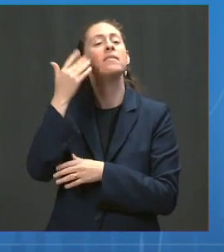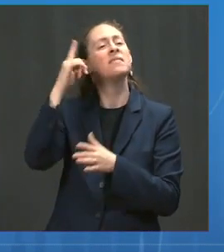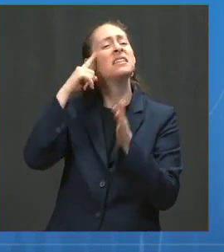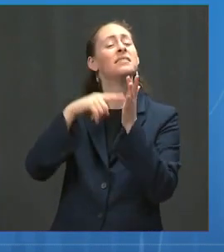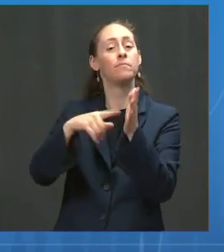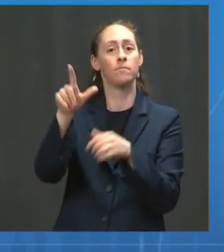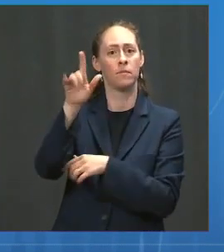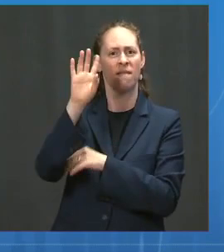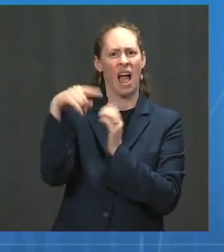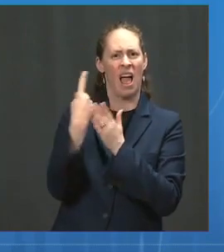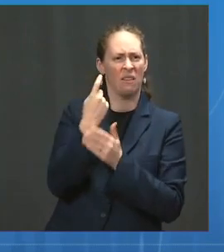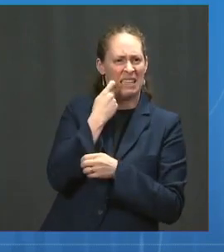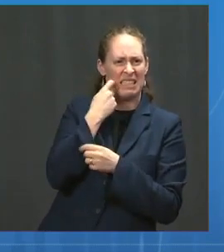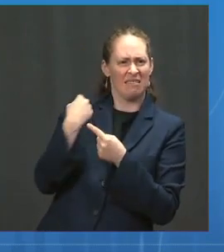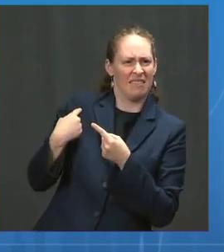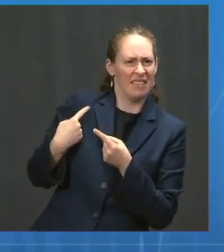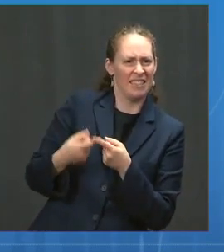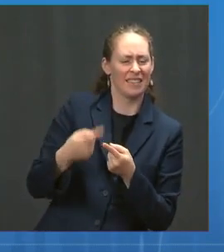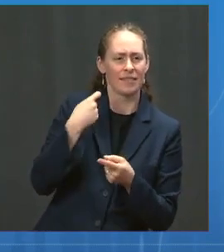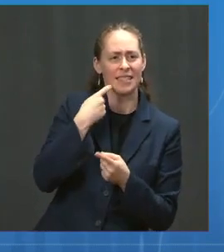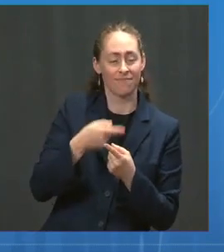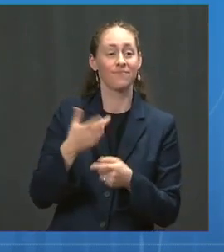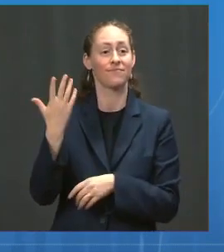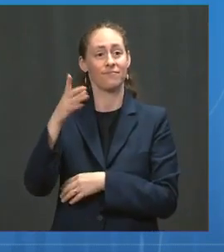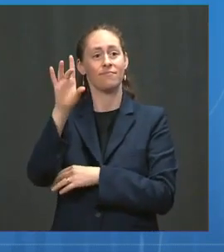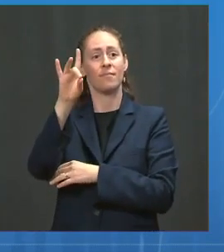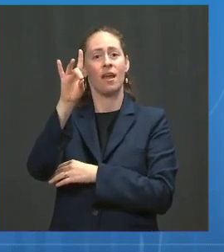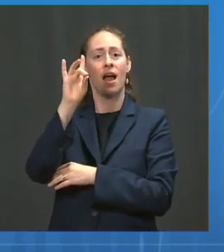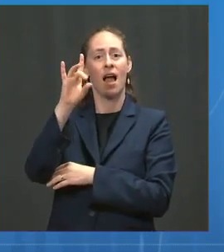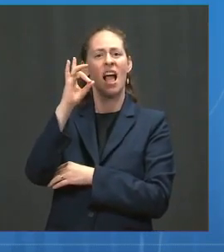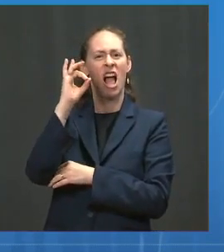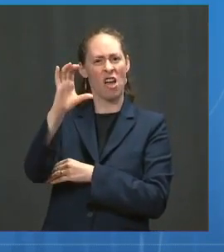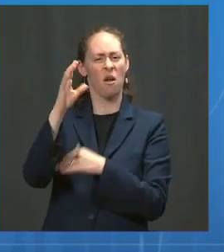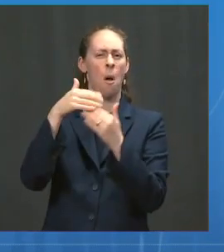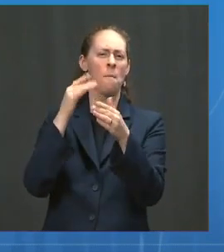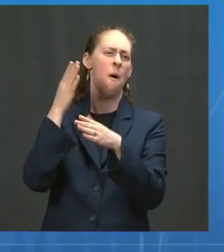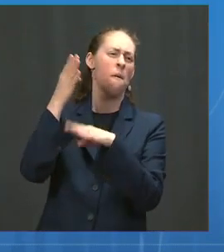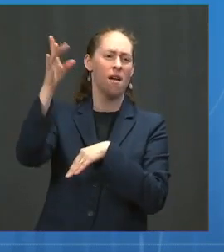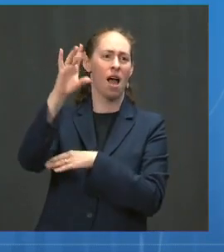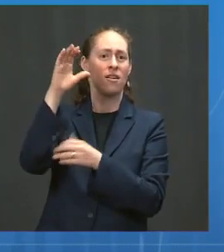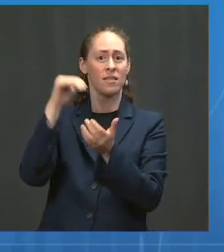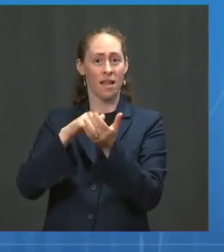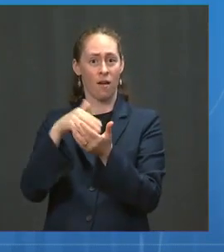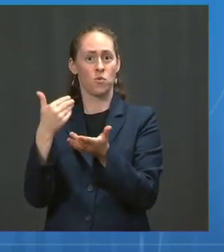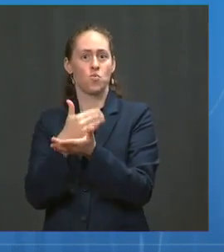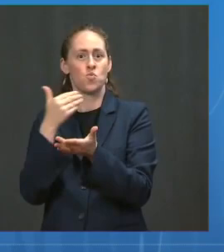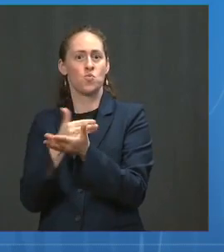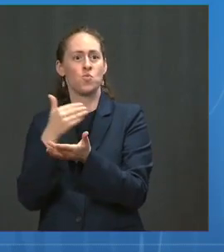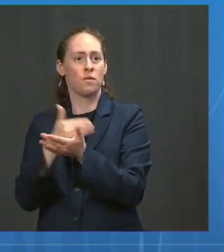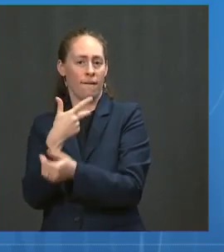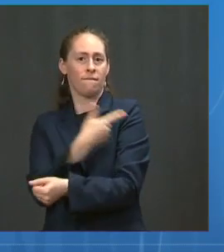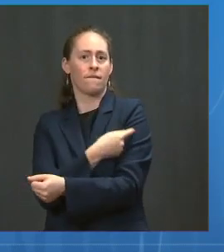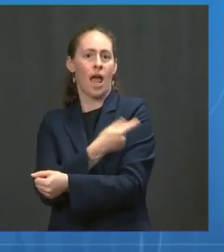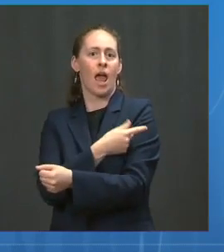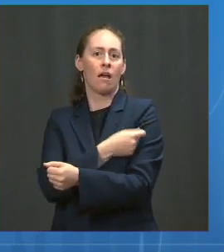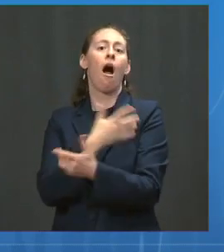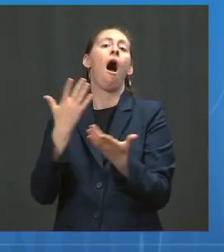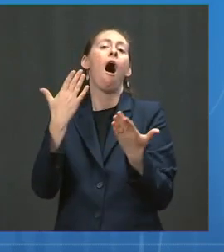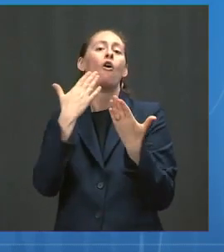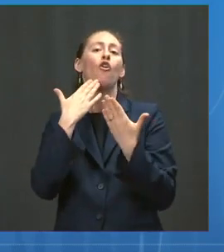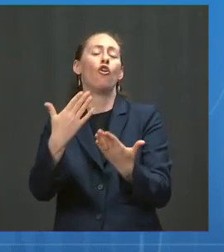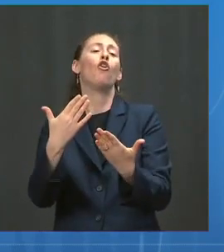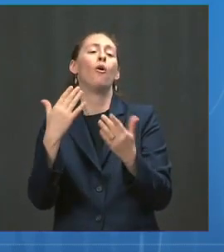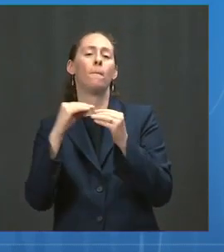recorded 864,000 vaccinations, the highest in a day since July 3rd. And importantly,